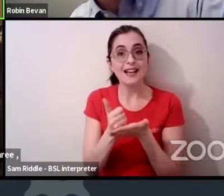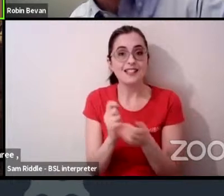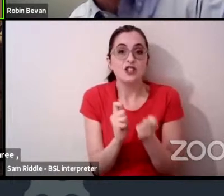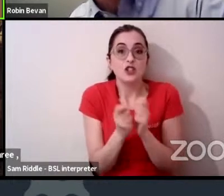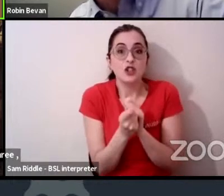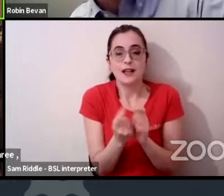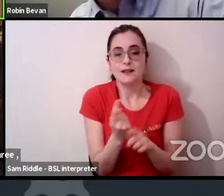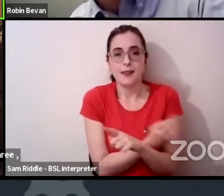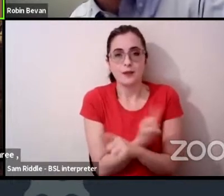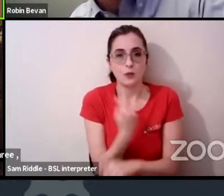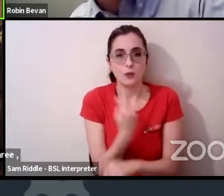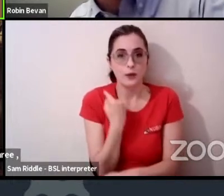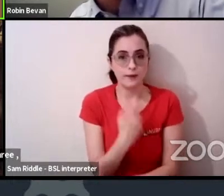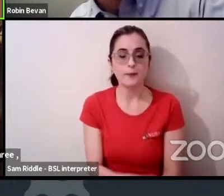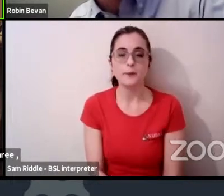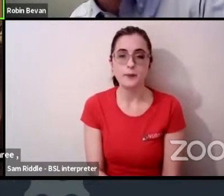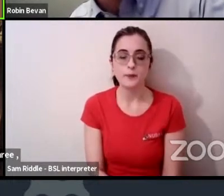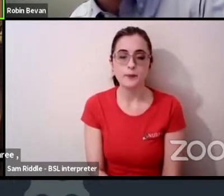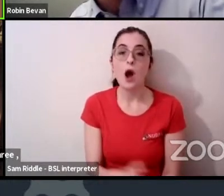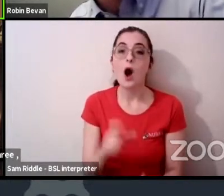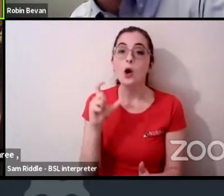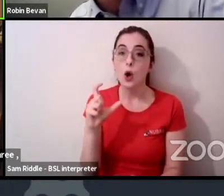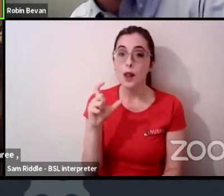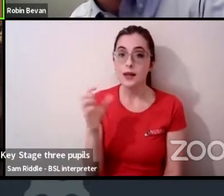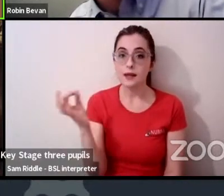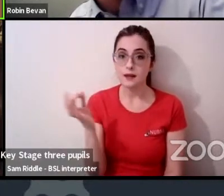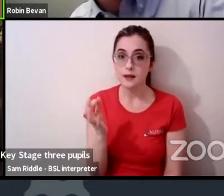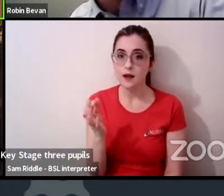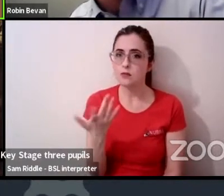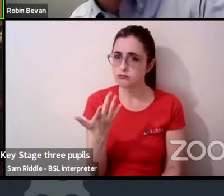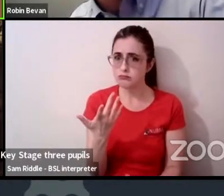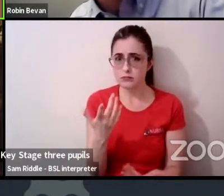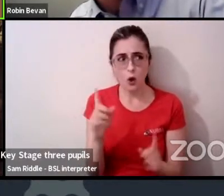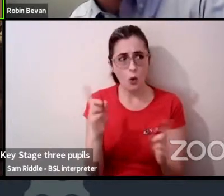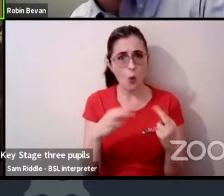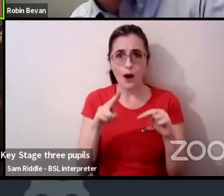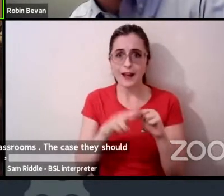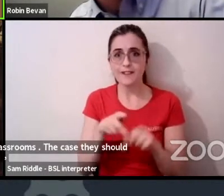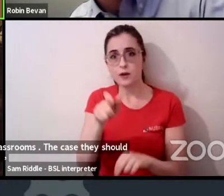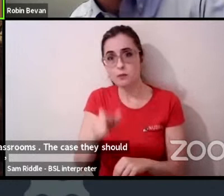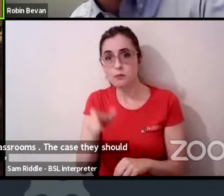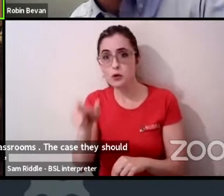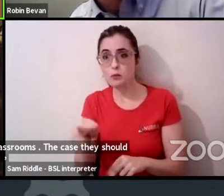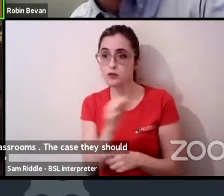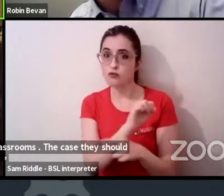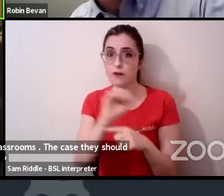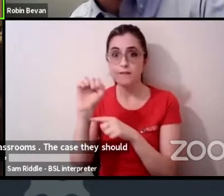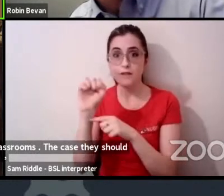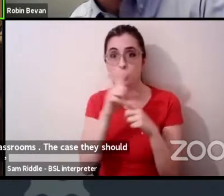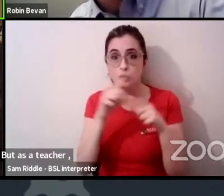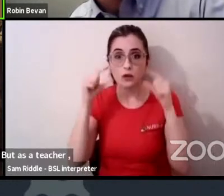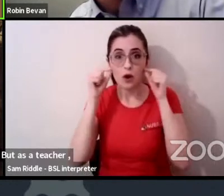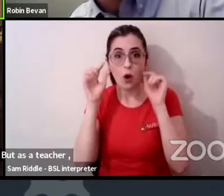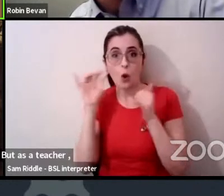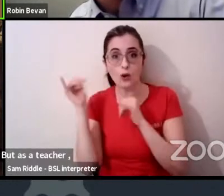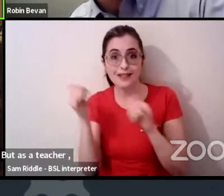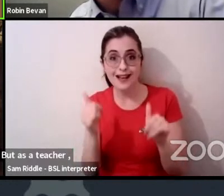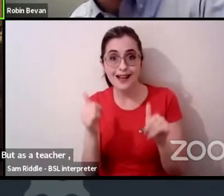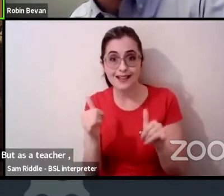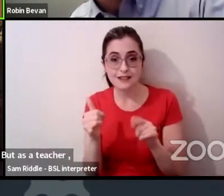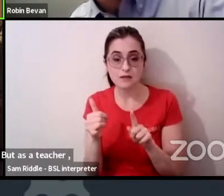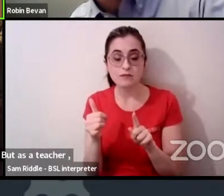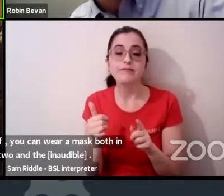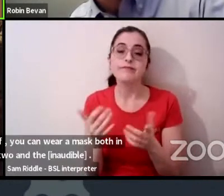week. And Colleen, are there provisions to pupils that refuse to wear a mask or do a lateral flow test? There